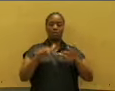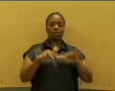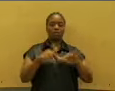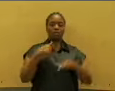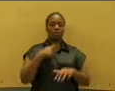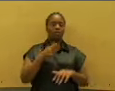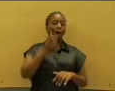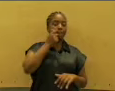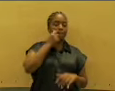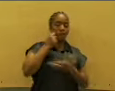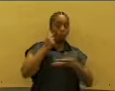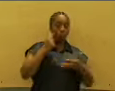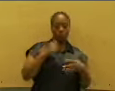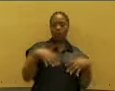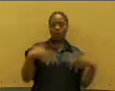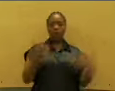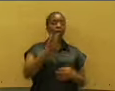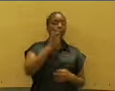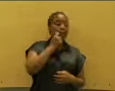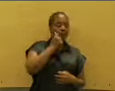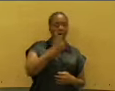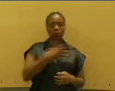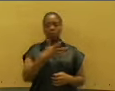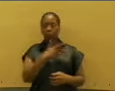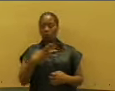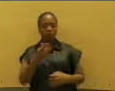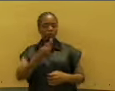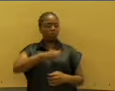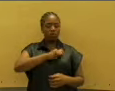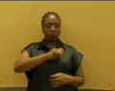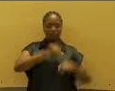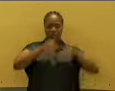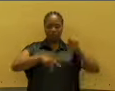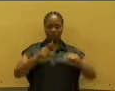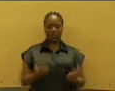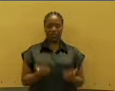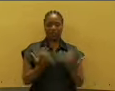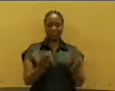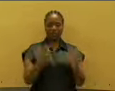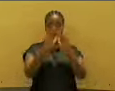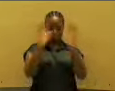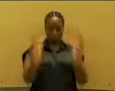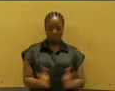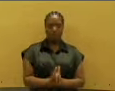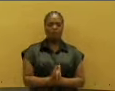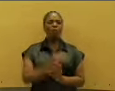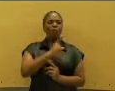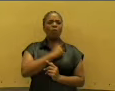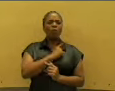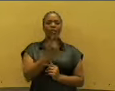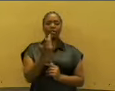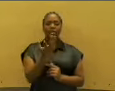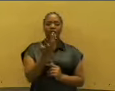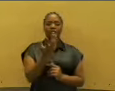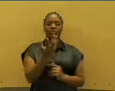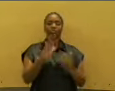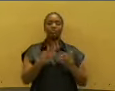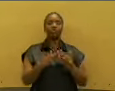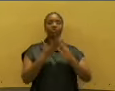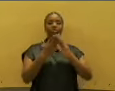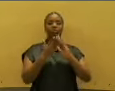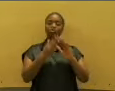patriarchy and structural dimensions have dominated attitudes and services. So we're acknowledging that we live in a very structured society in terms